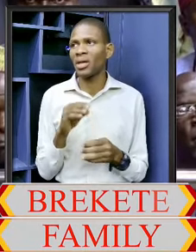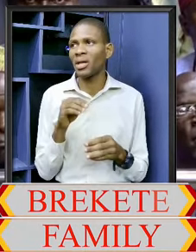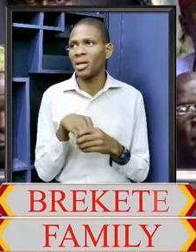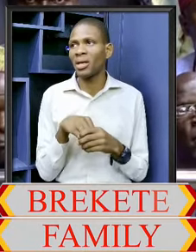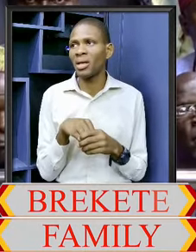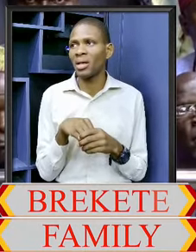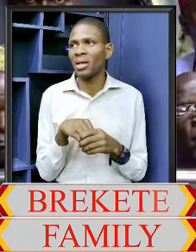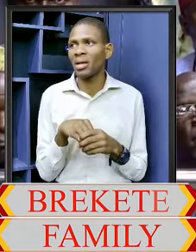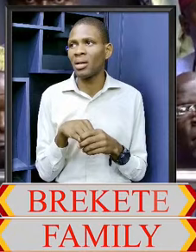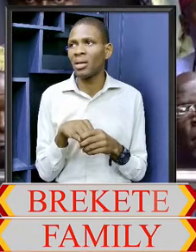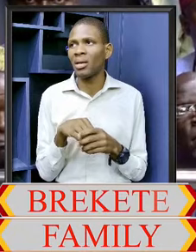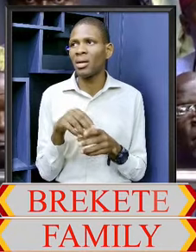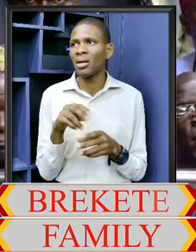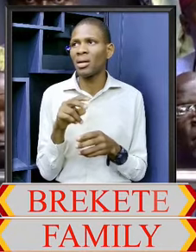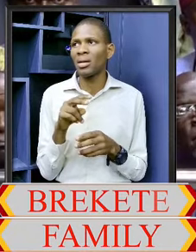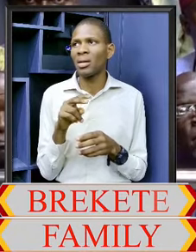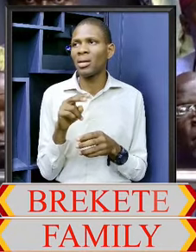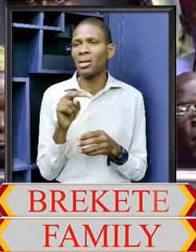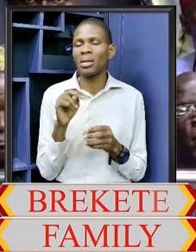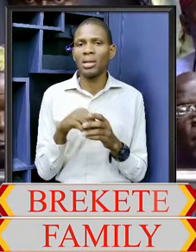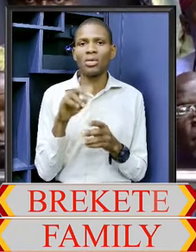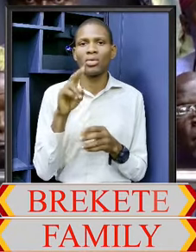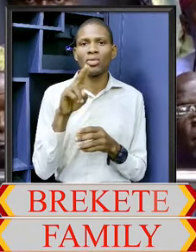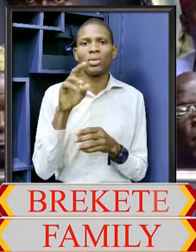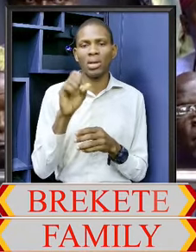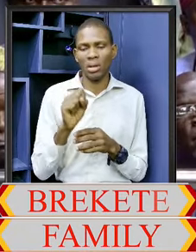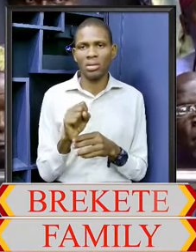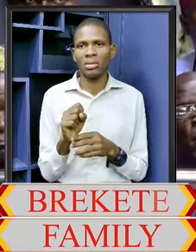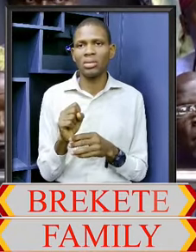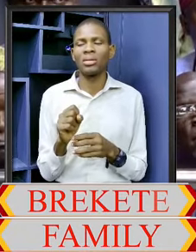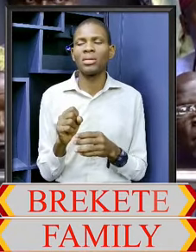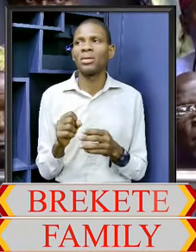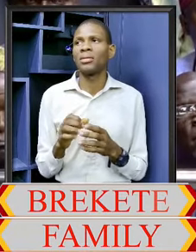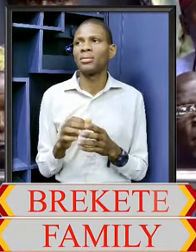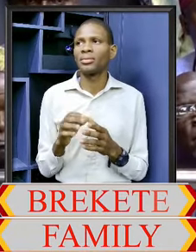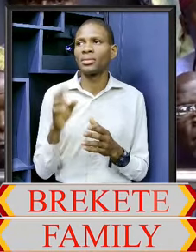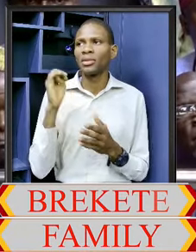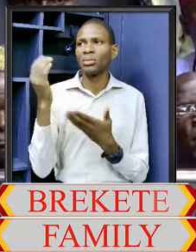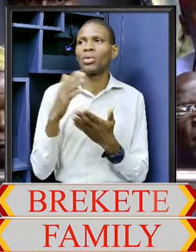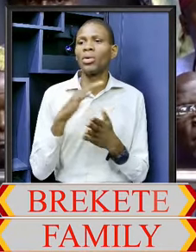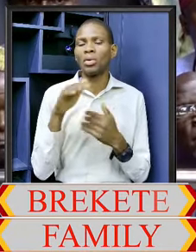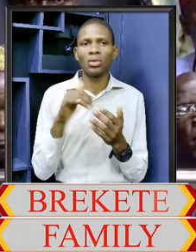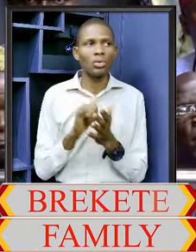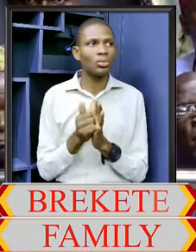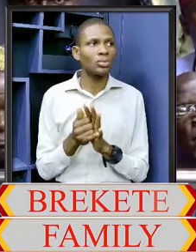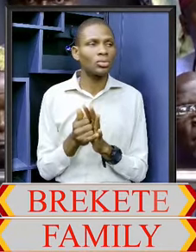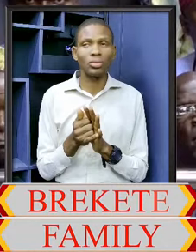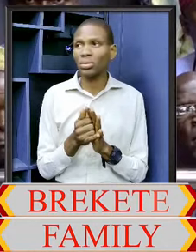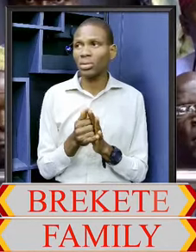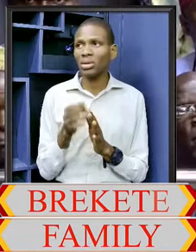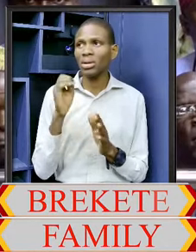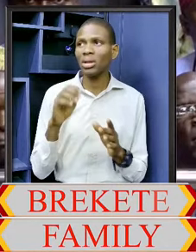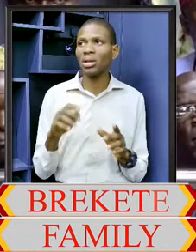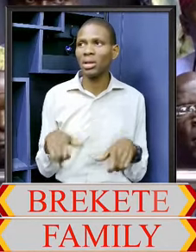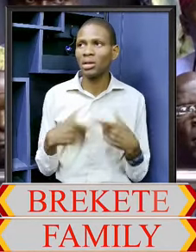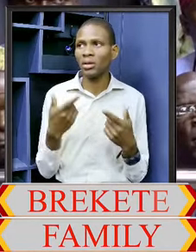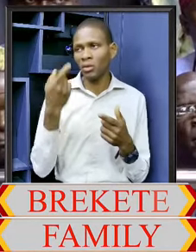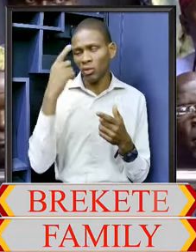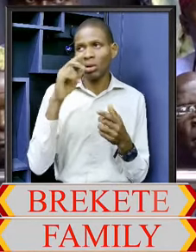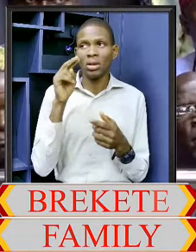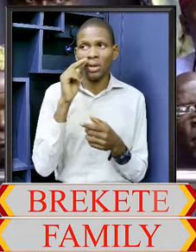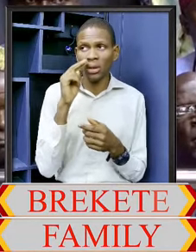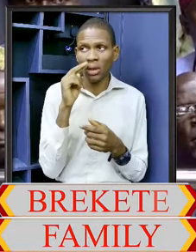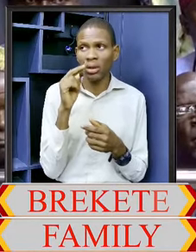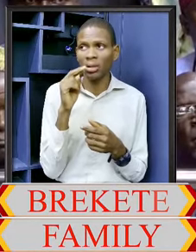All those Nevada in the US. Okay. So he now brought all those things. In they live for Nigeria or they live for US? Yeah,